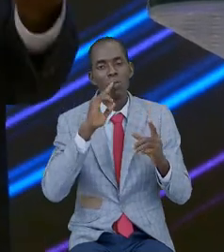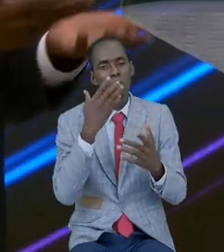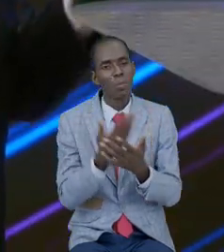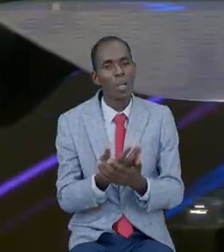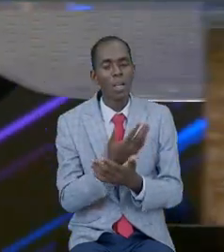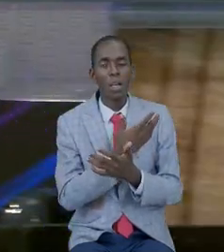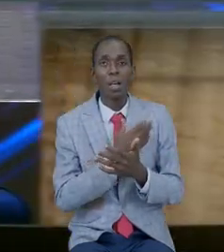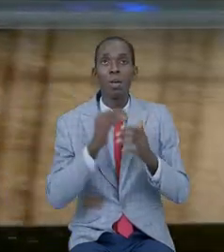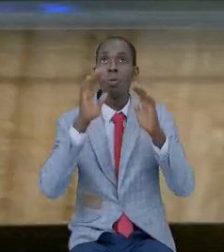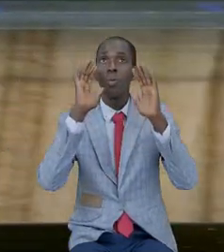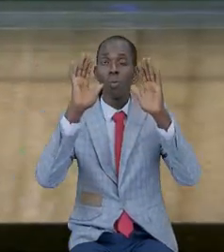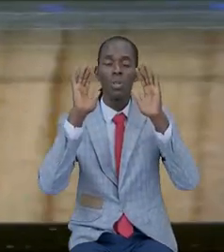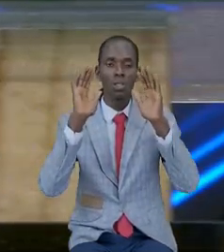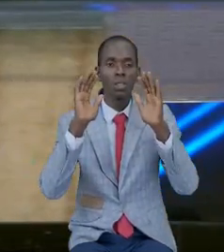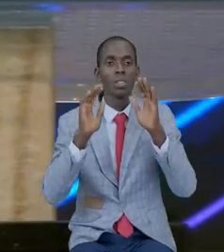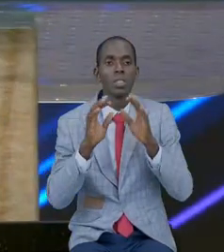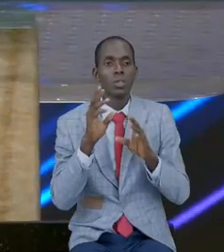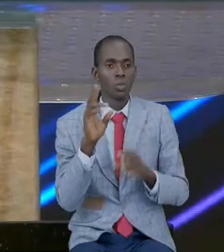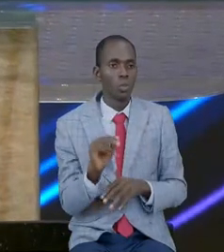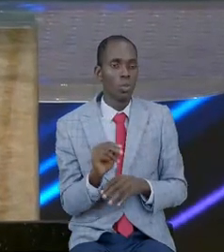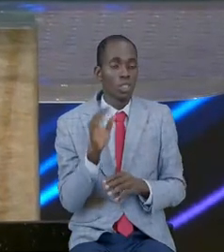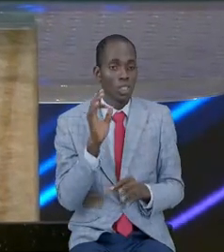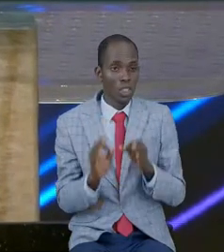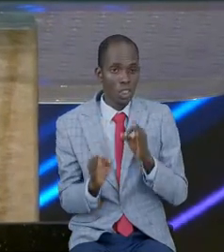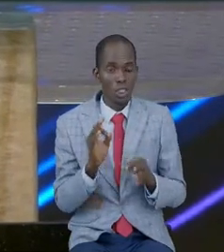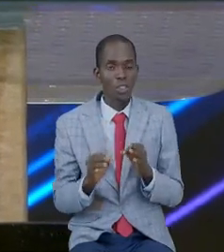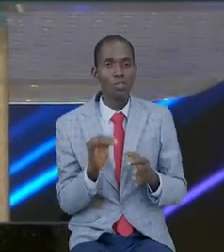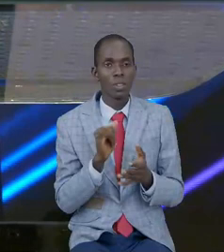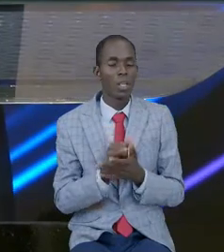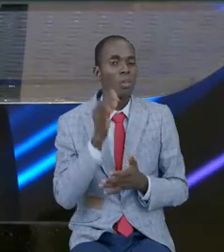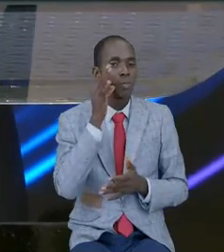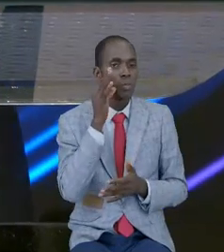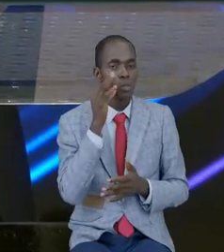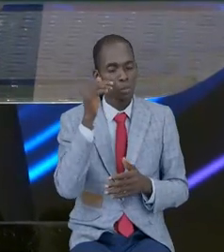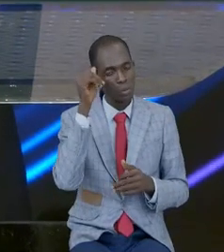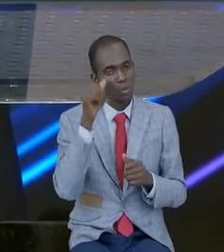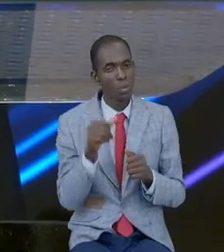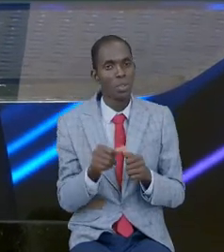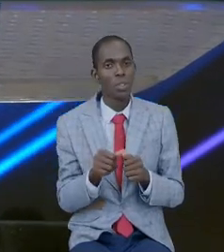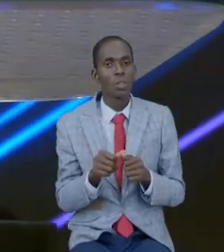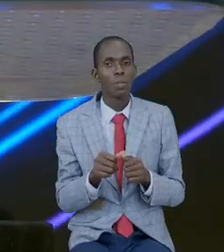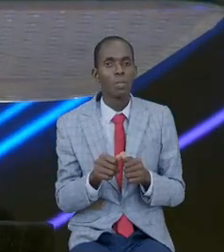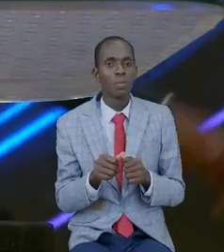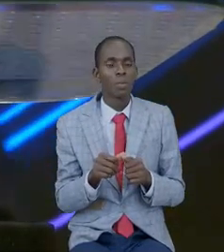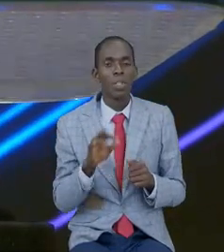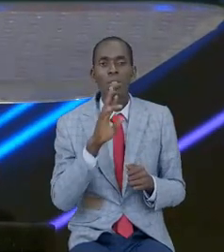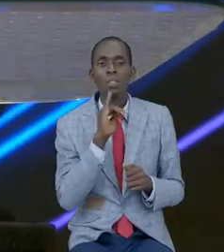if they'll put the bread right in remembrance of these things